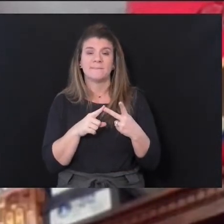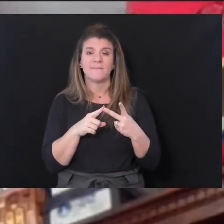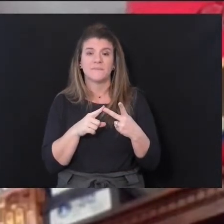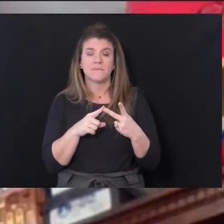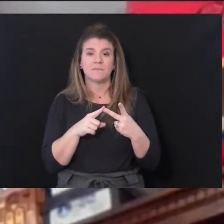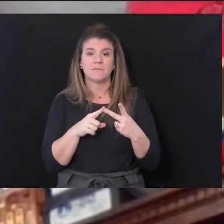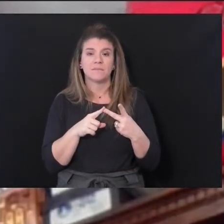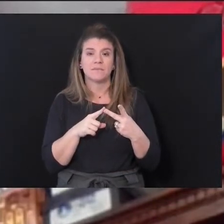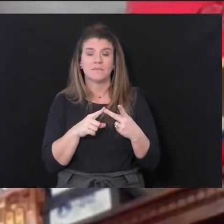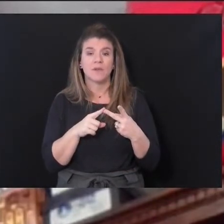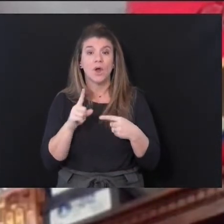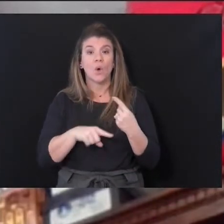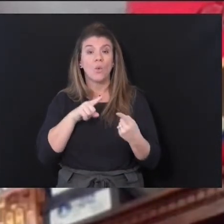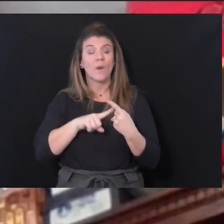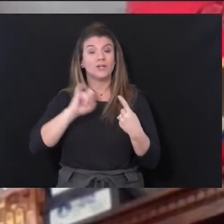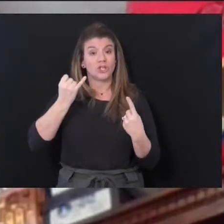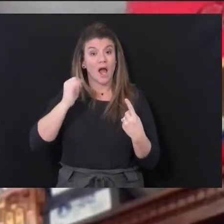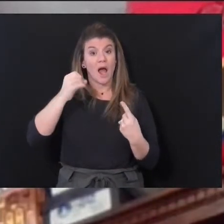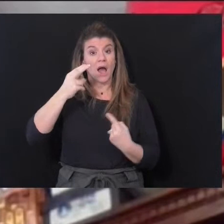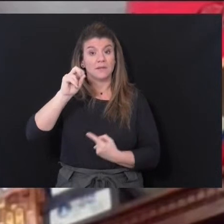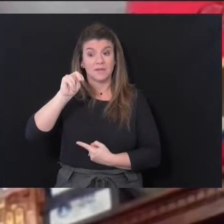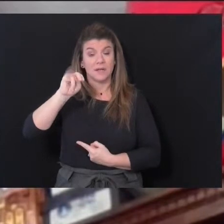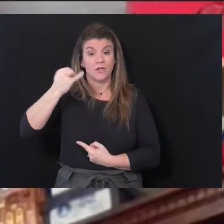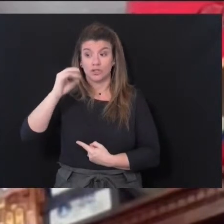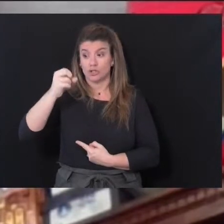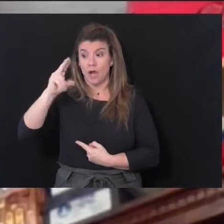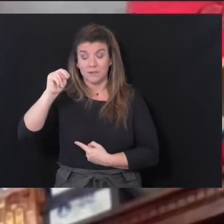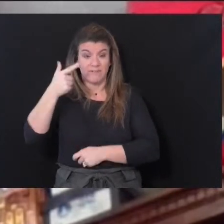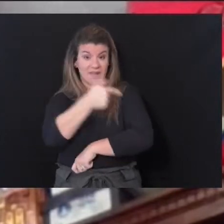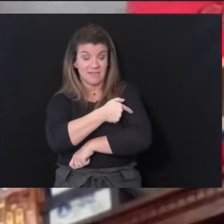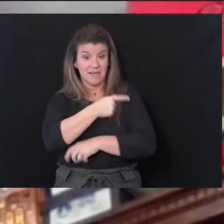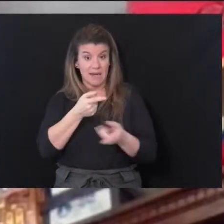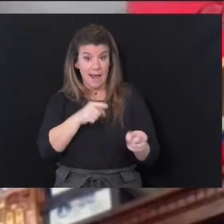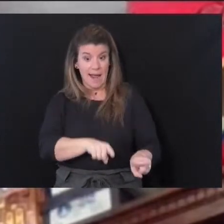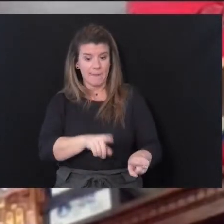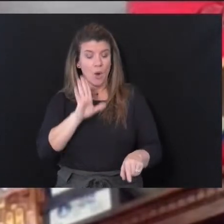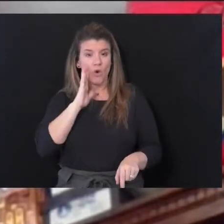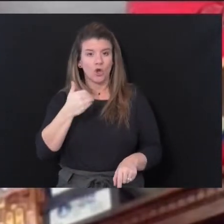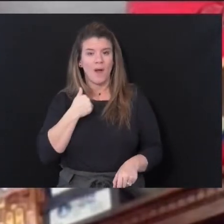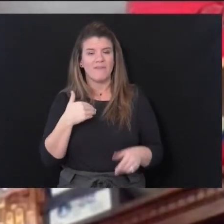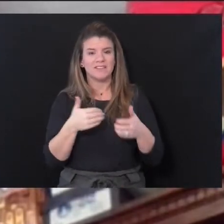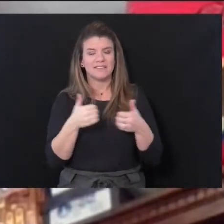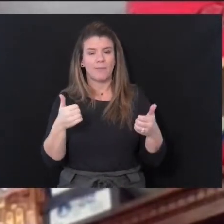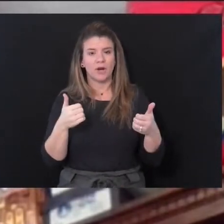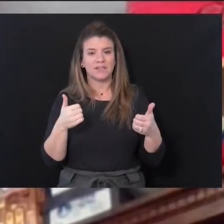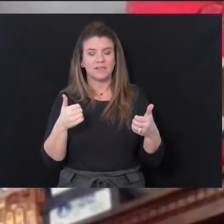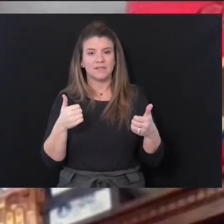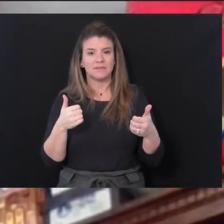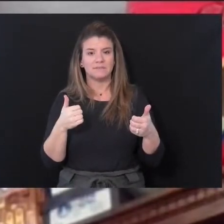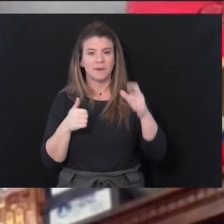is, when the Johnson & Johnson vaccines come out, will you have a separate box on your